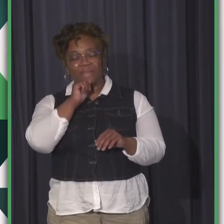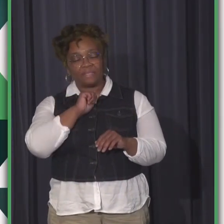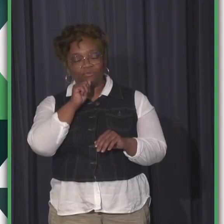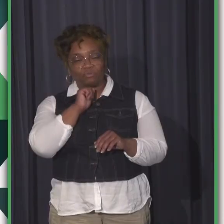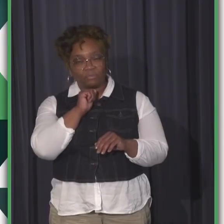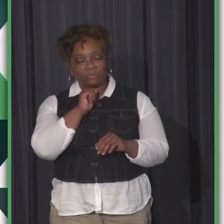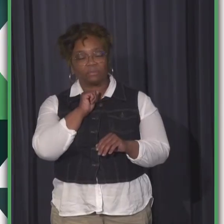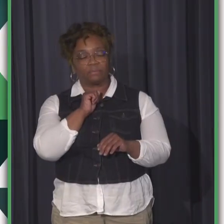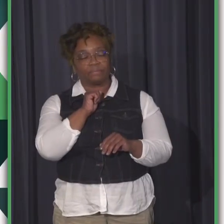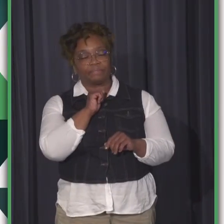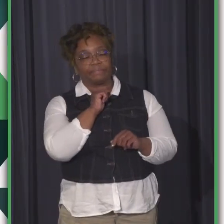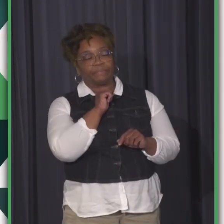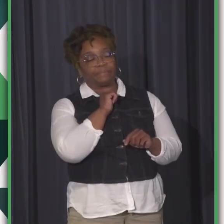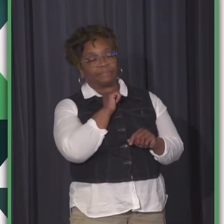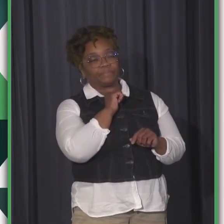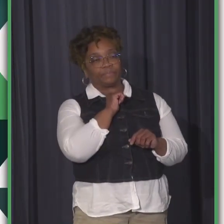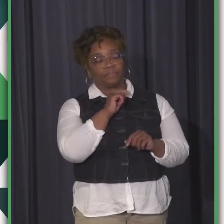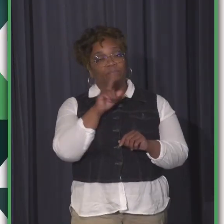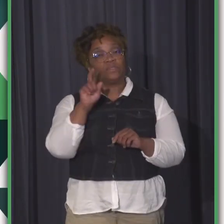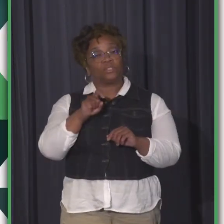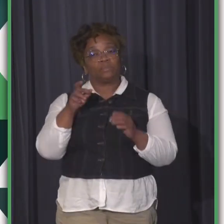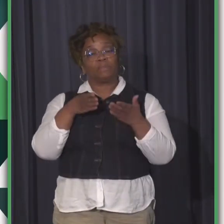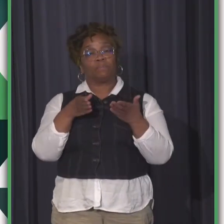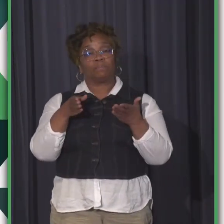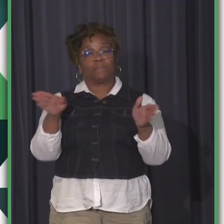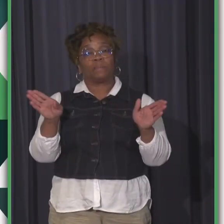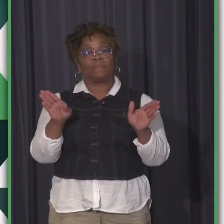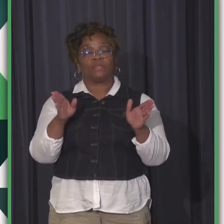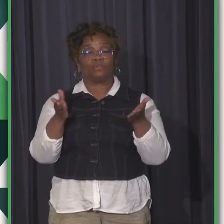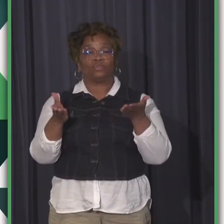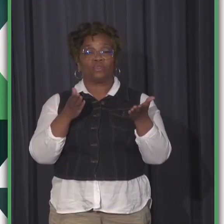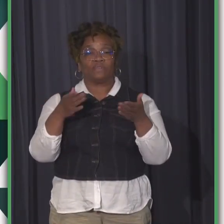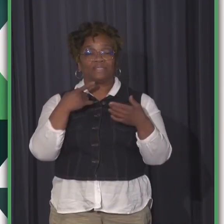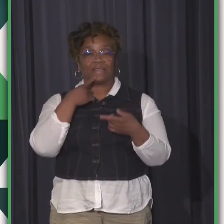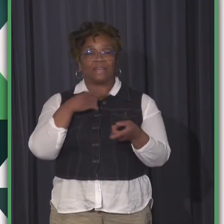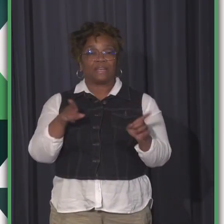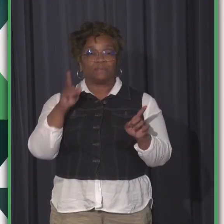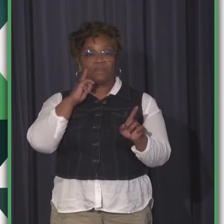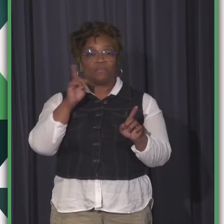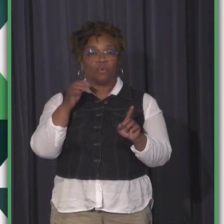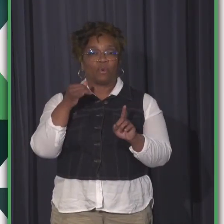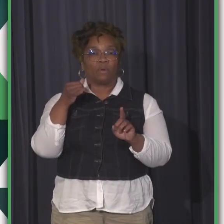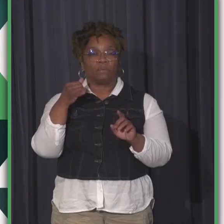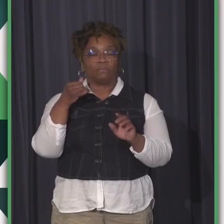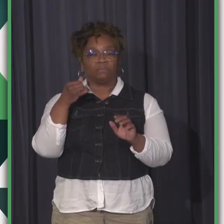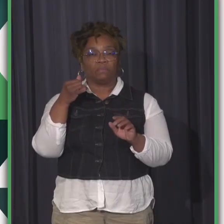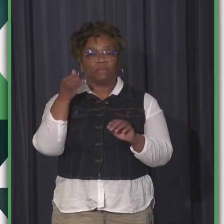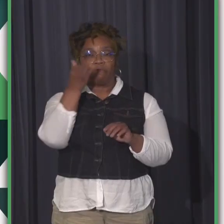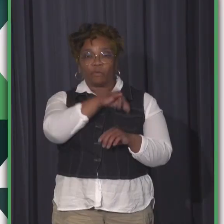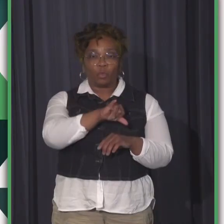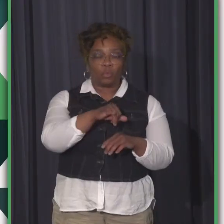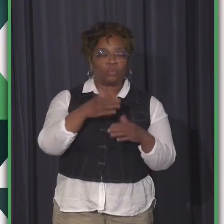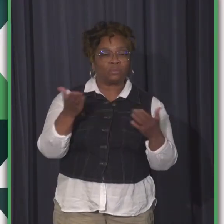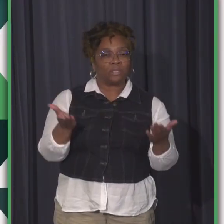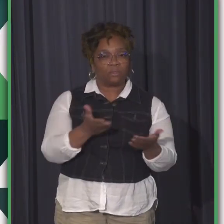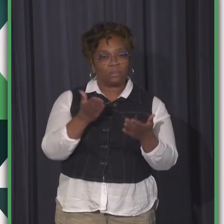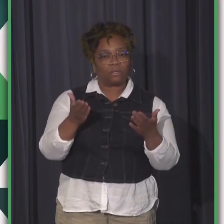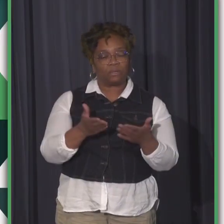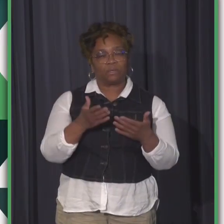patience. It should be public service announcements for these fools that's out here with this recklessness,